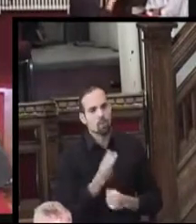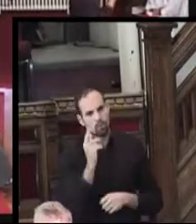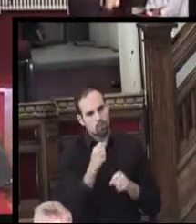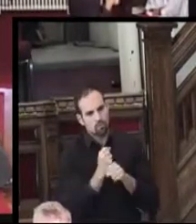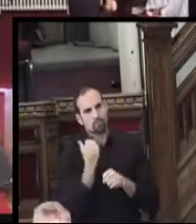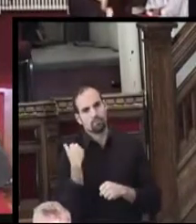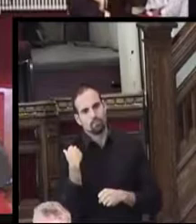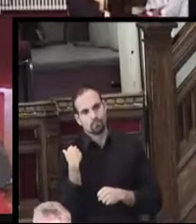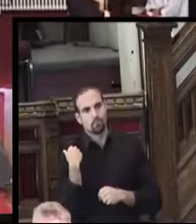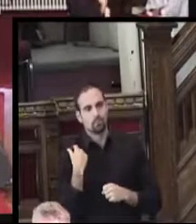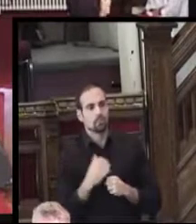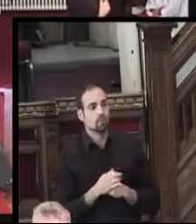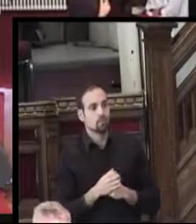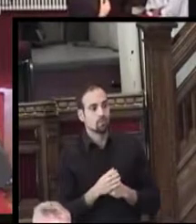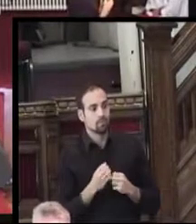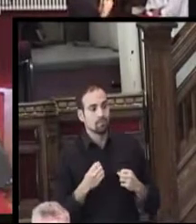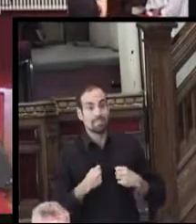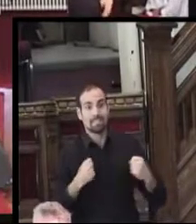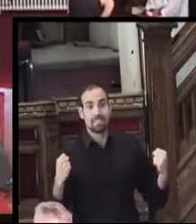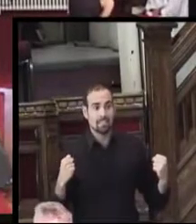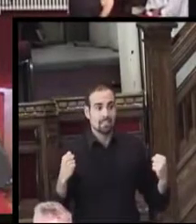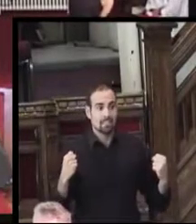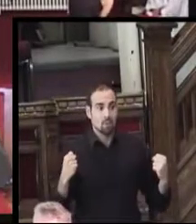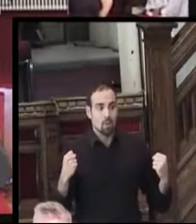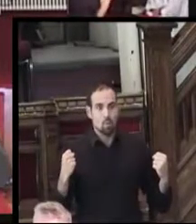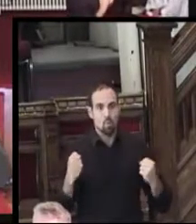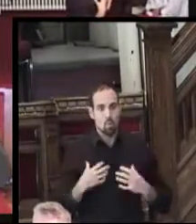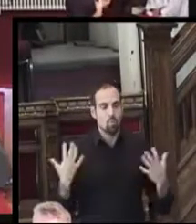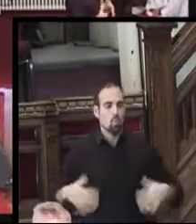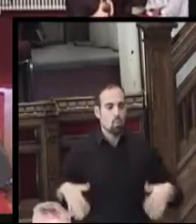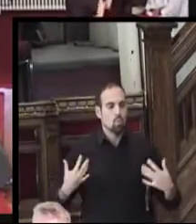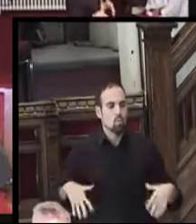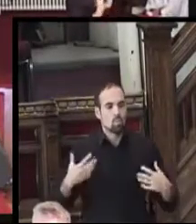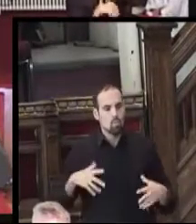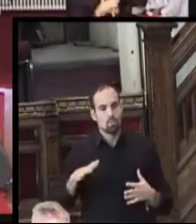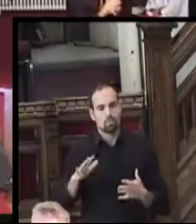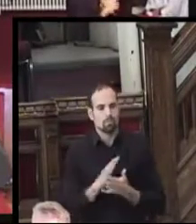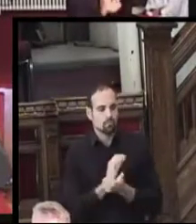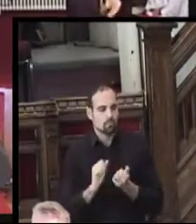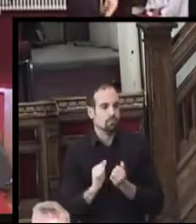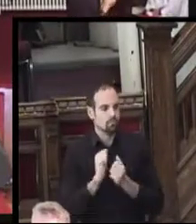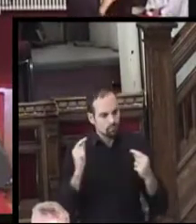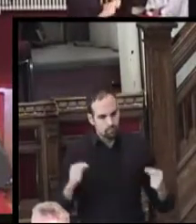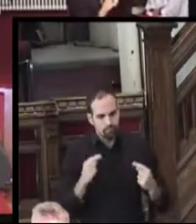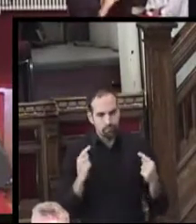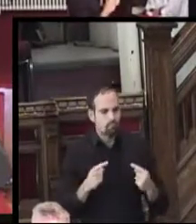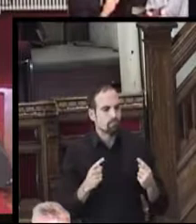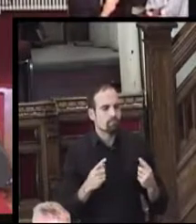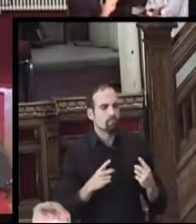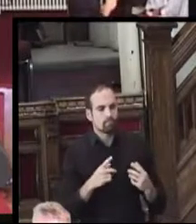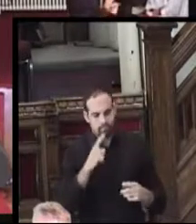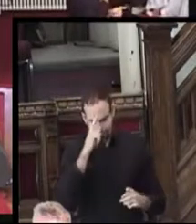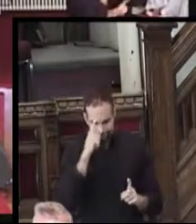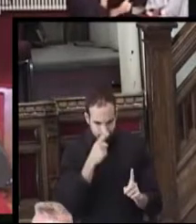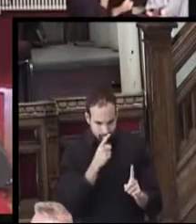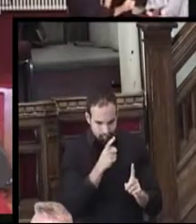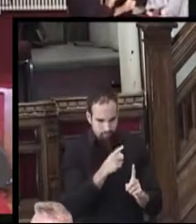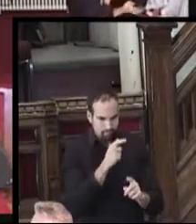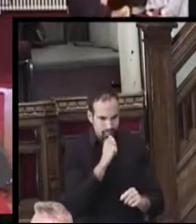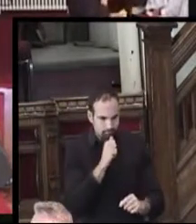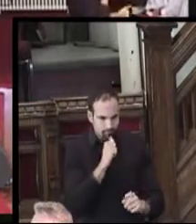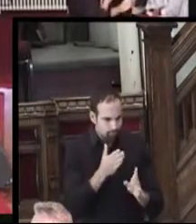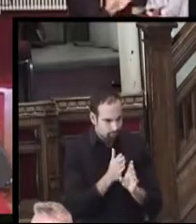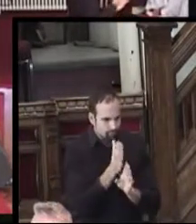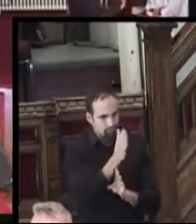open arms, but it became an increasingly difficult place to be. He persisted and got his degree, but the church that he was